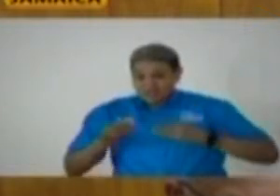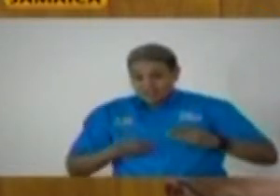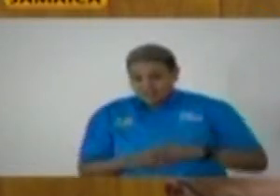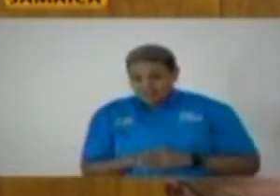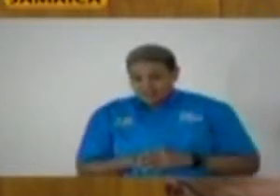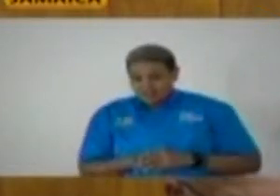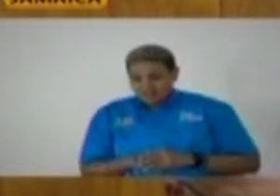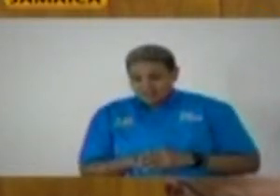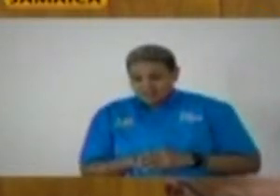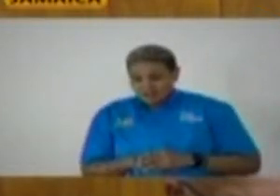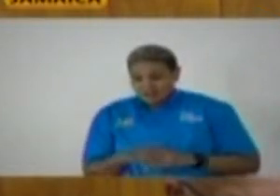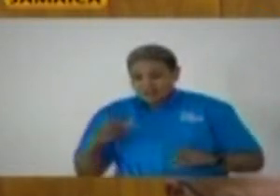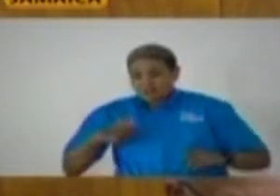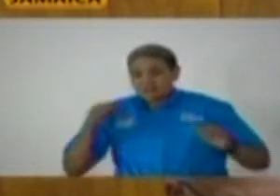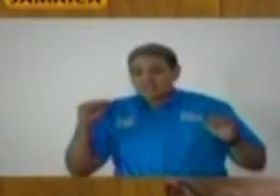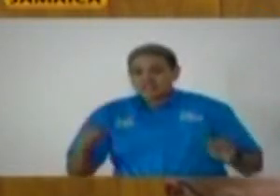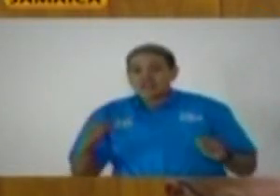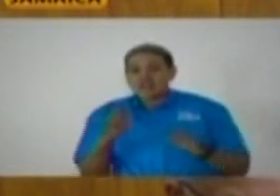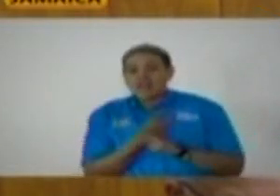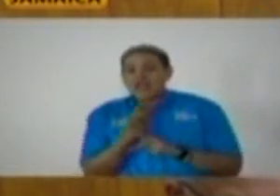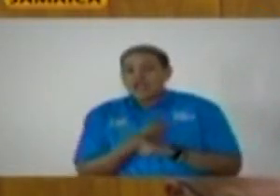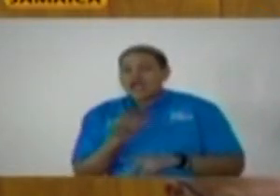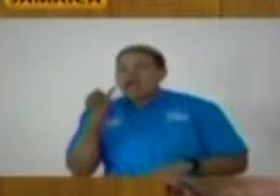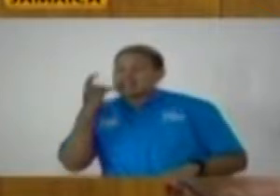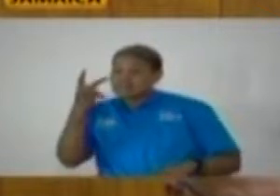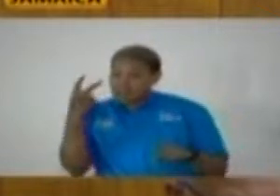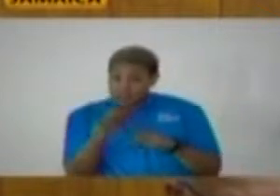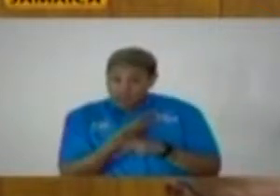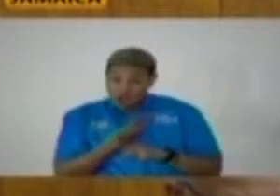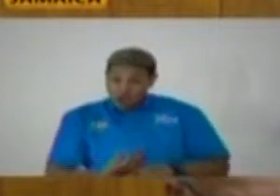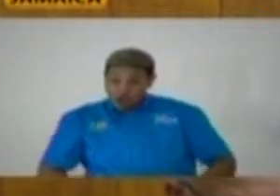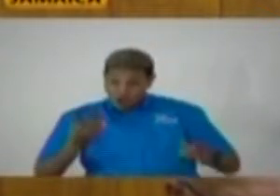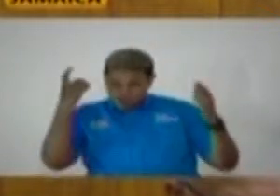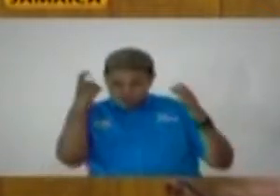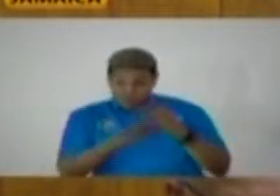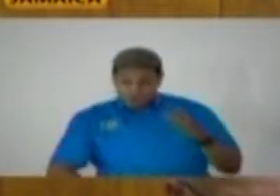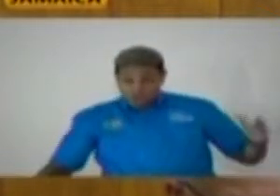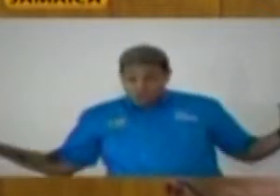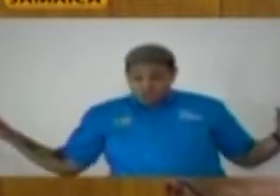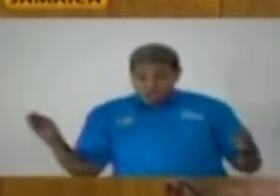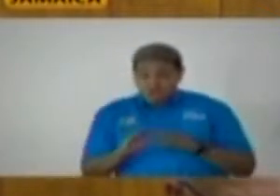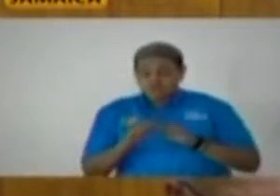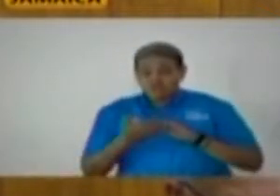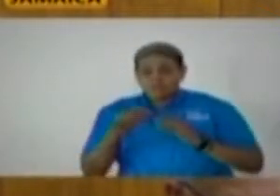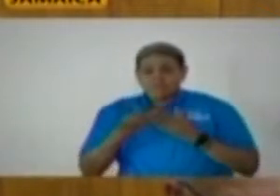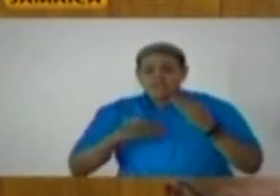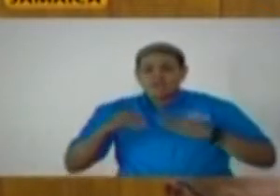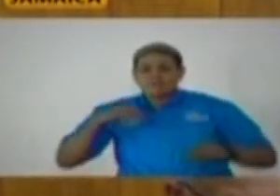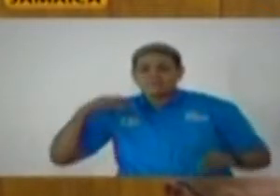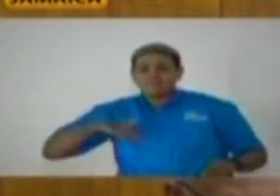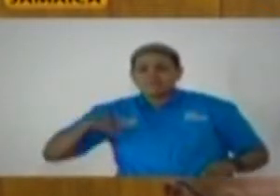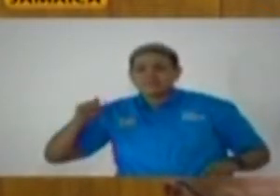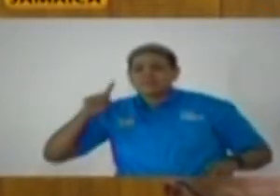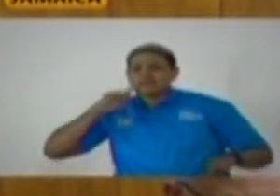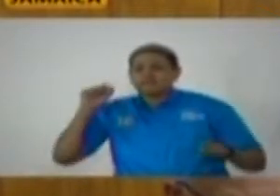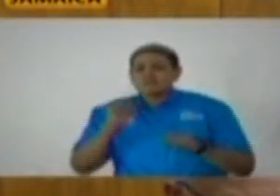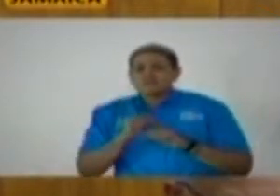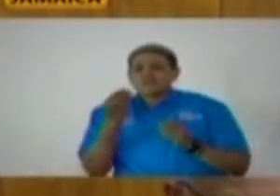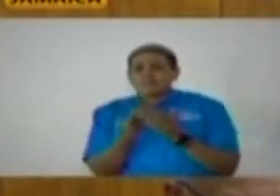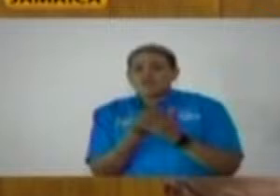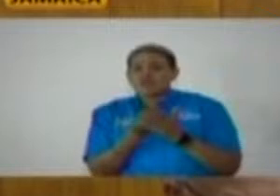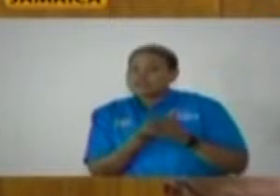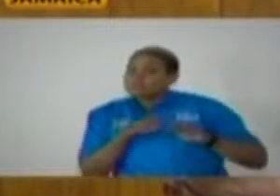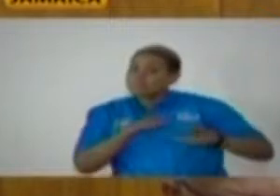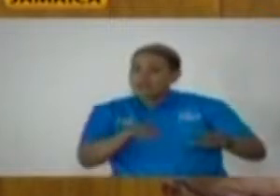We can. And in calculating it, we need to ensure that the money goes back into those